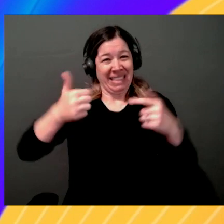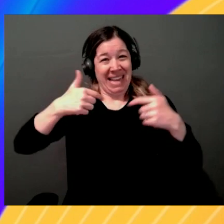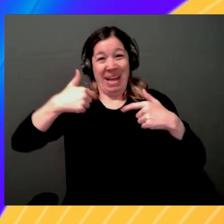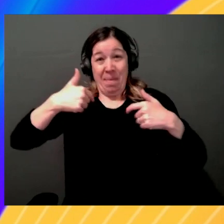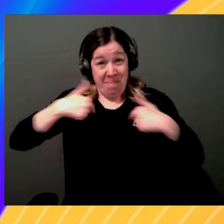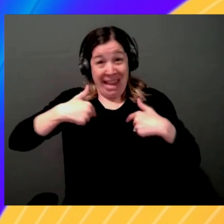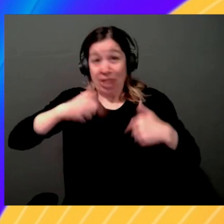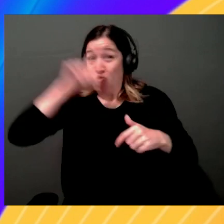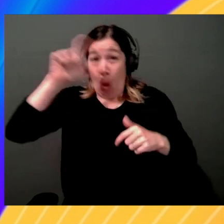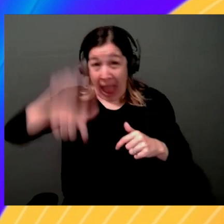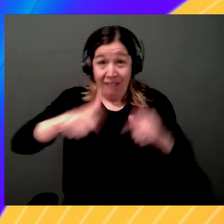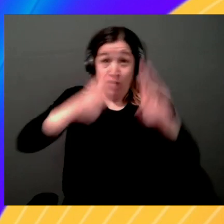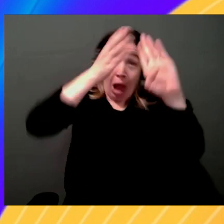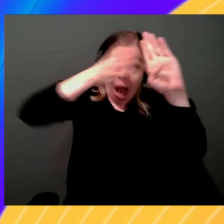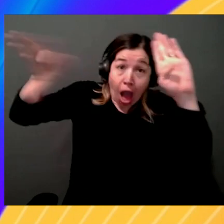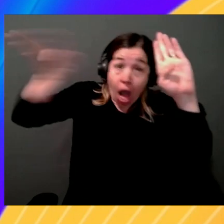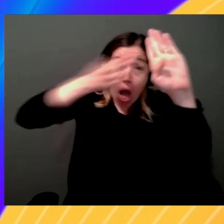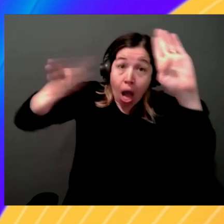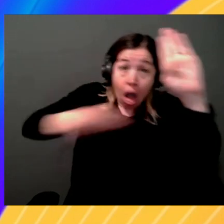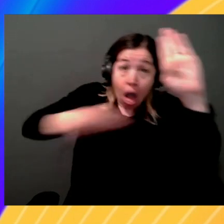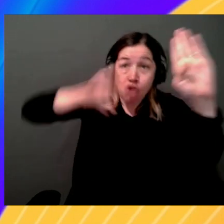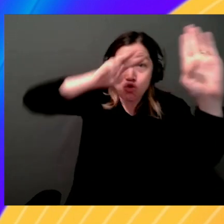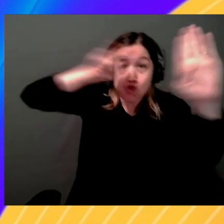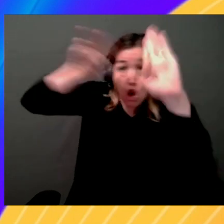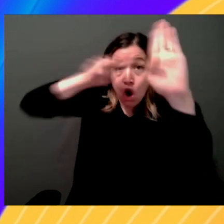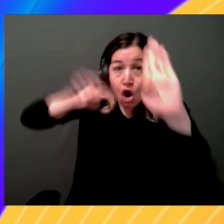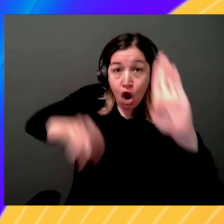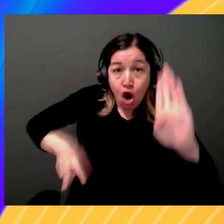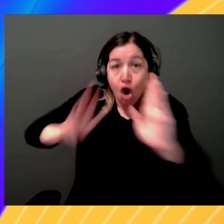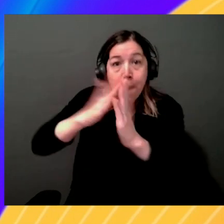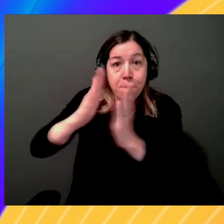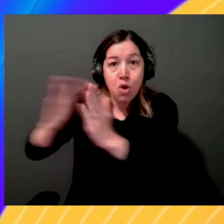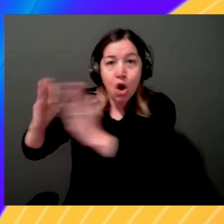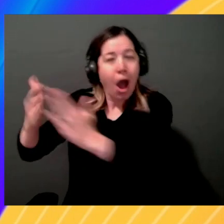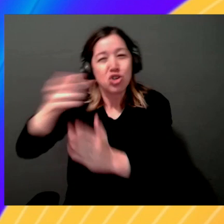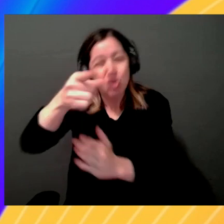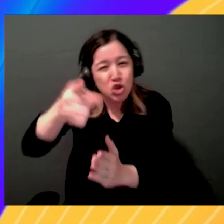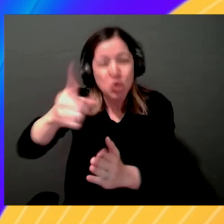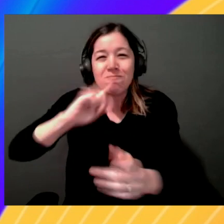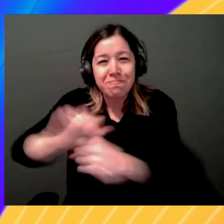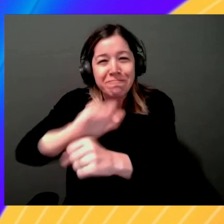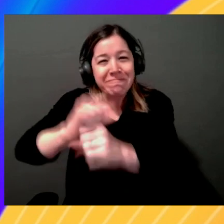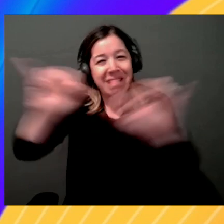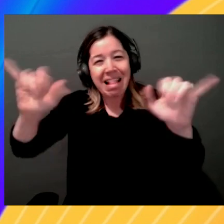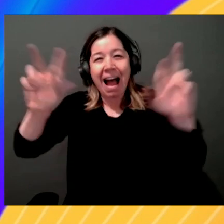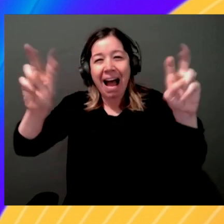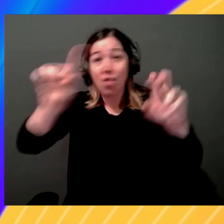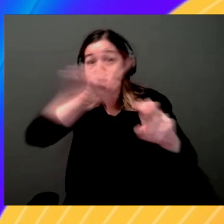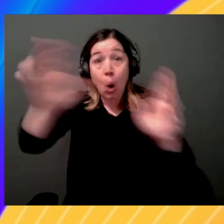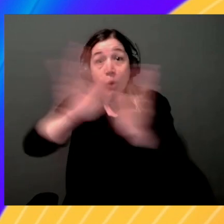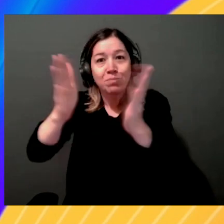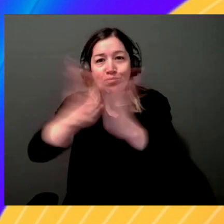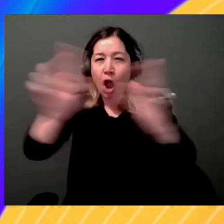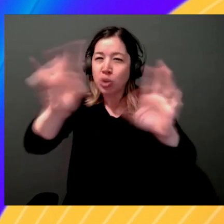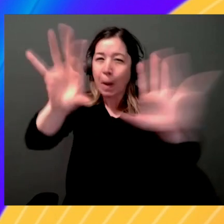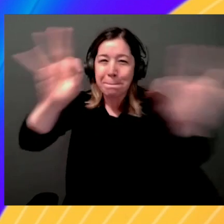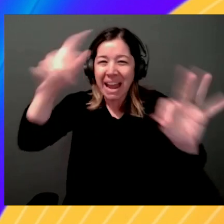things. Yeah, I mean, we have Dewey Decimal. we have hundreds of thousands of pieces of content, right? Yeah. And so,